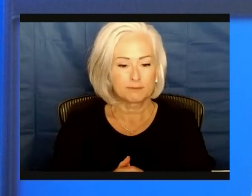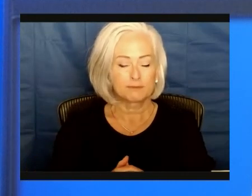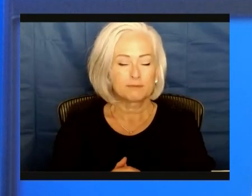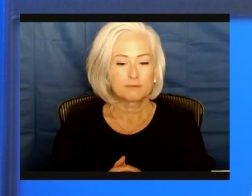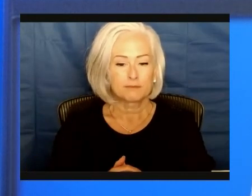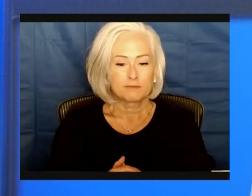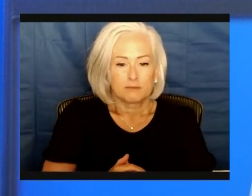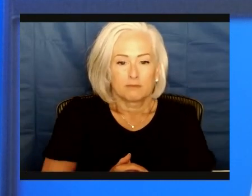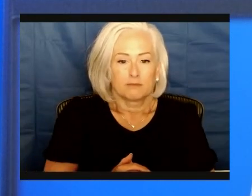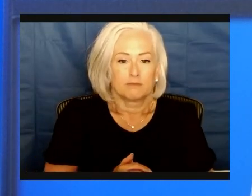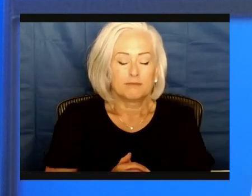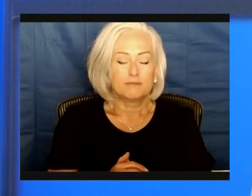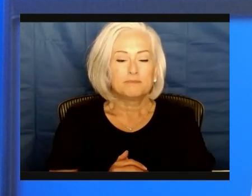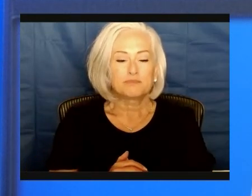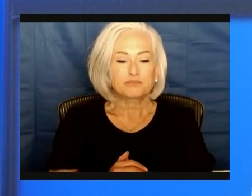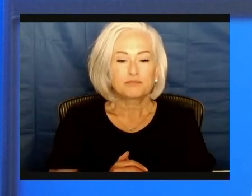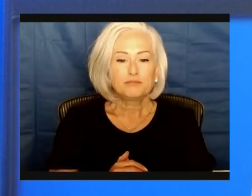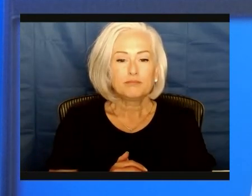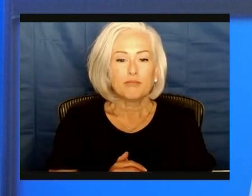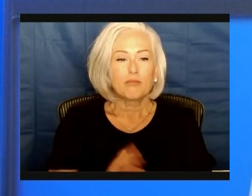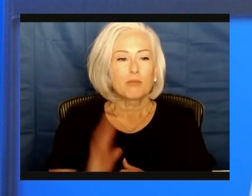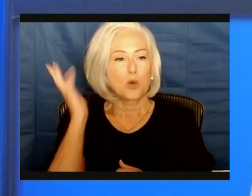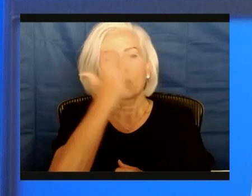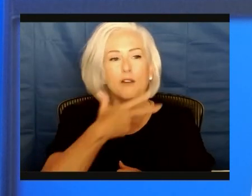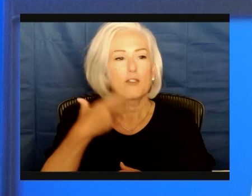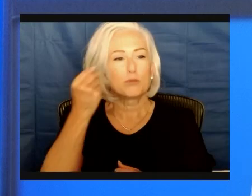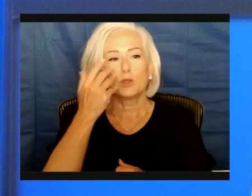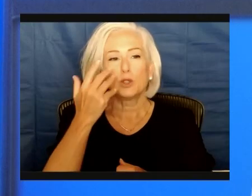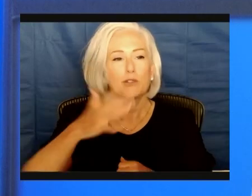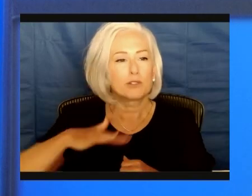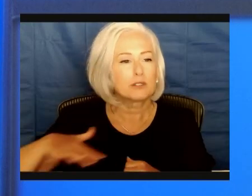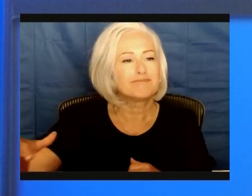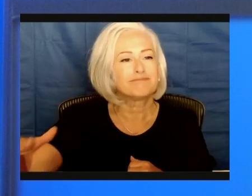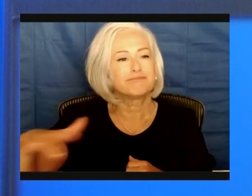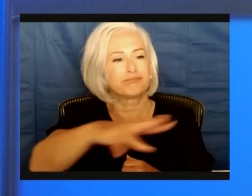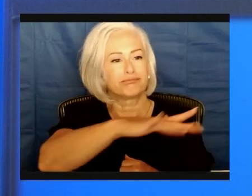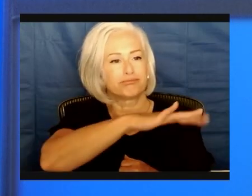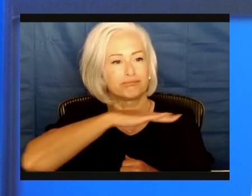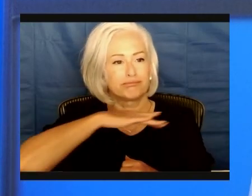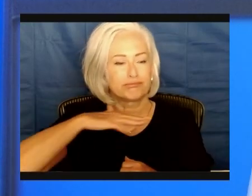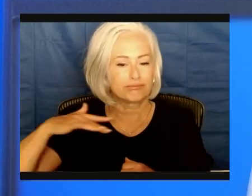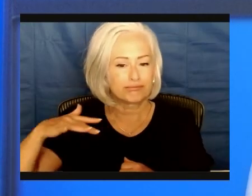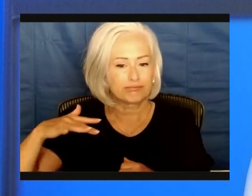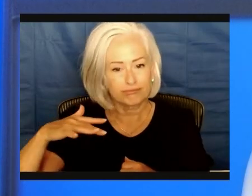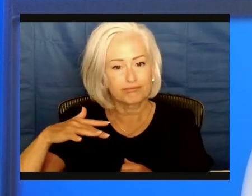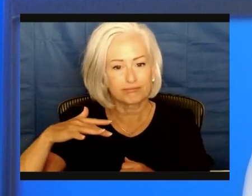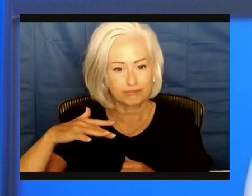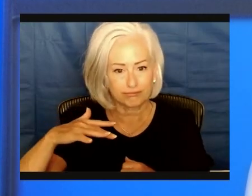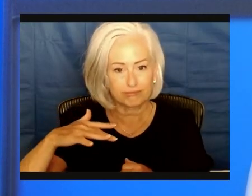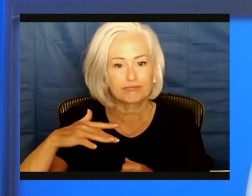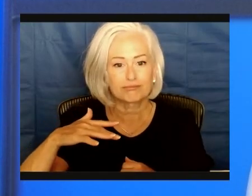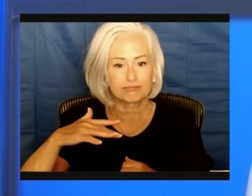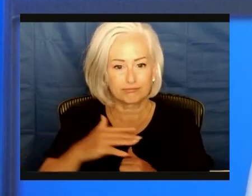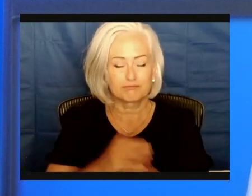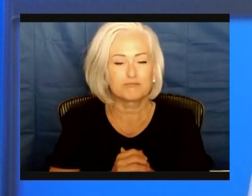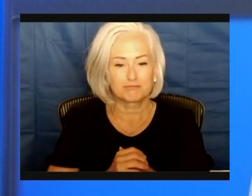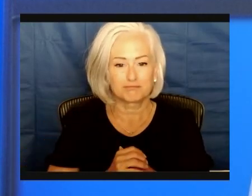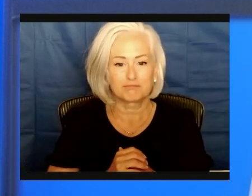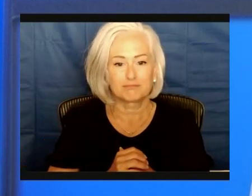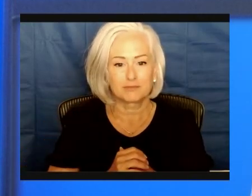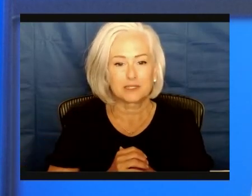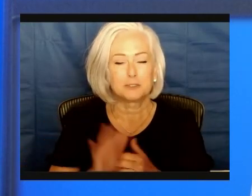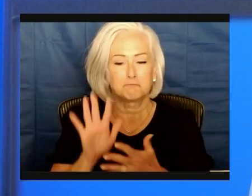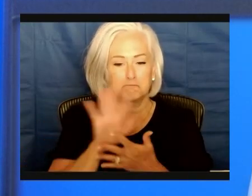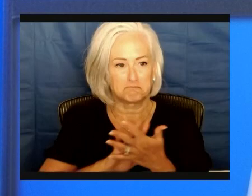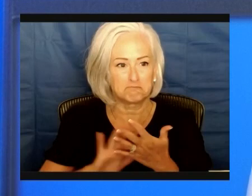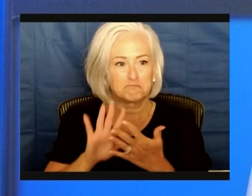we have like a beautiful country which is 30 months of sunshine. It's called 30 months of sunshine because we have